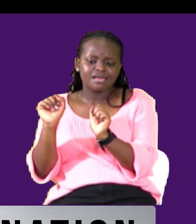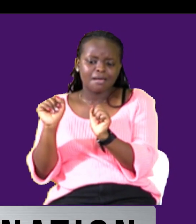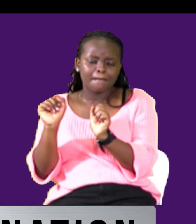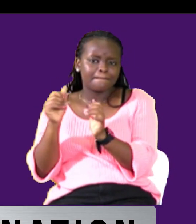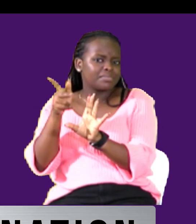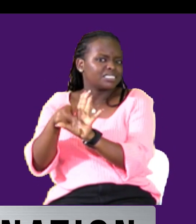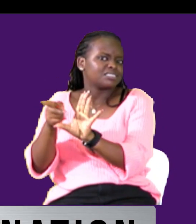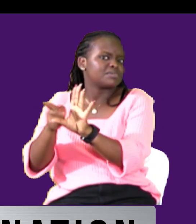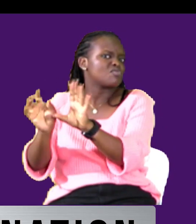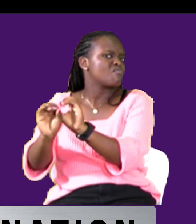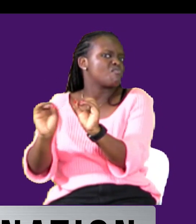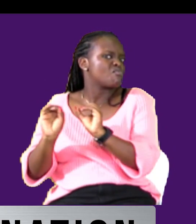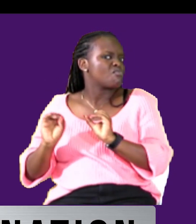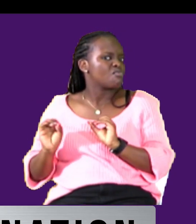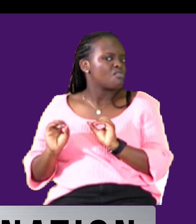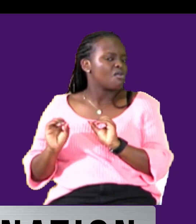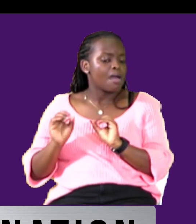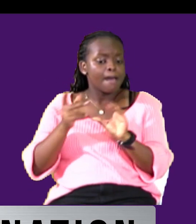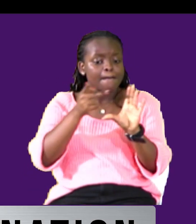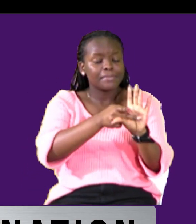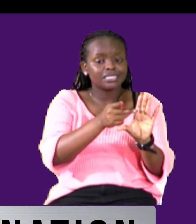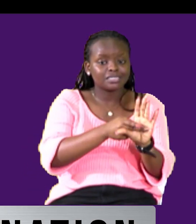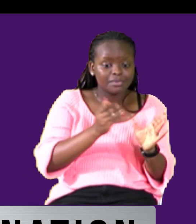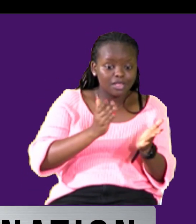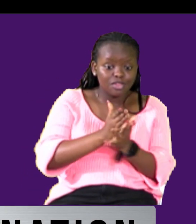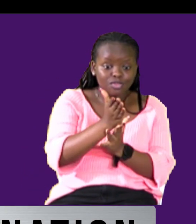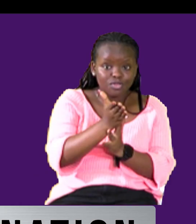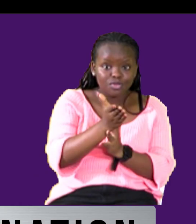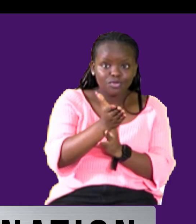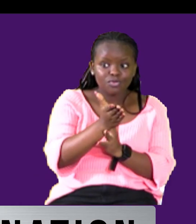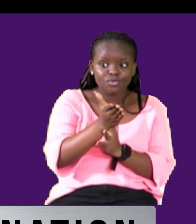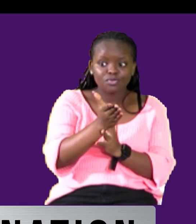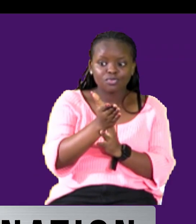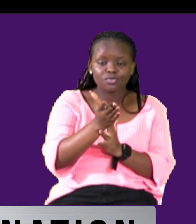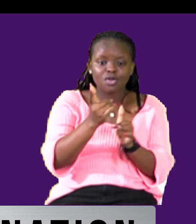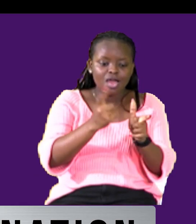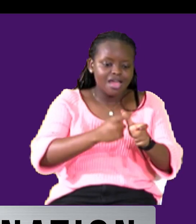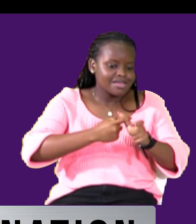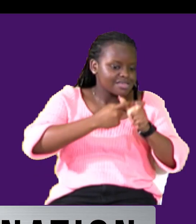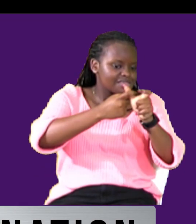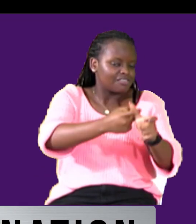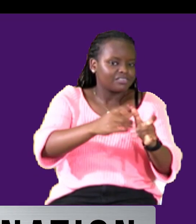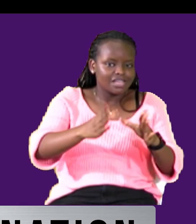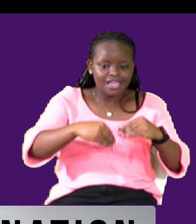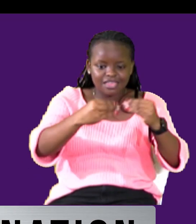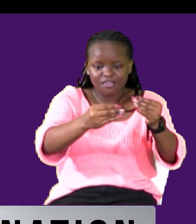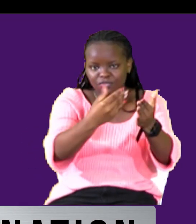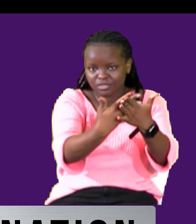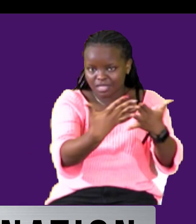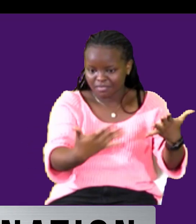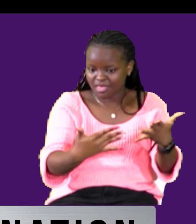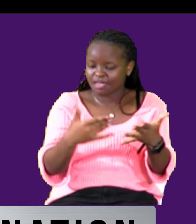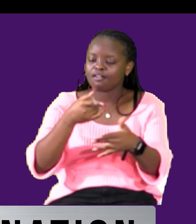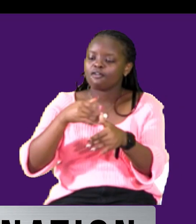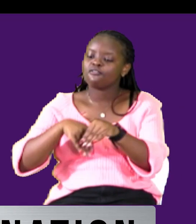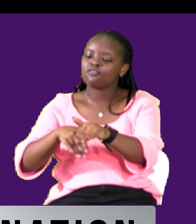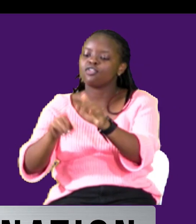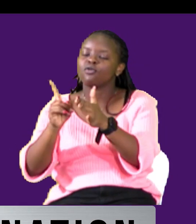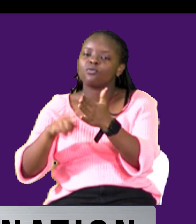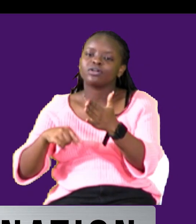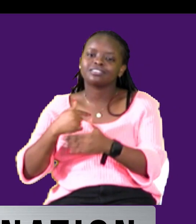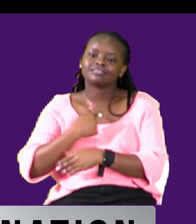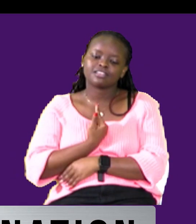Okay. They participated through tokenism. I give you something, you follow what I say. You know,